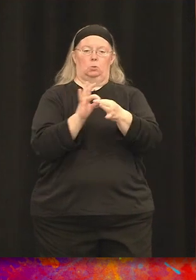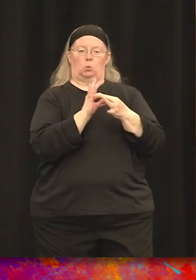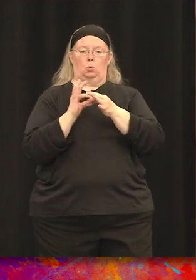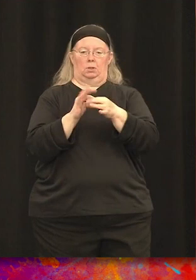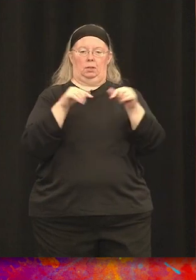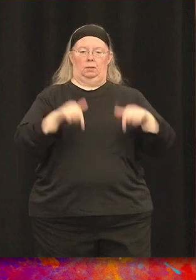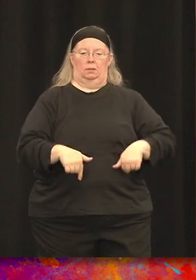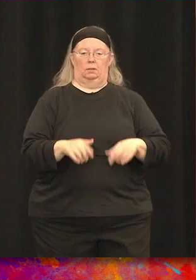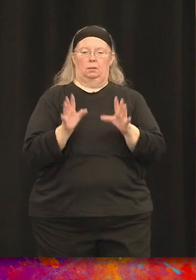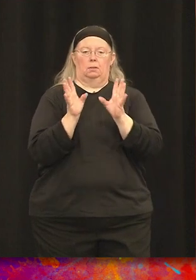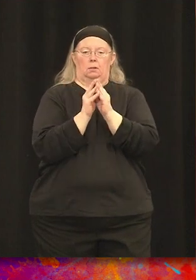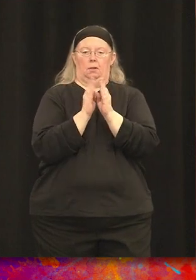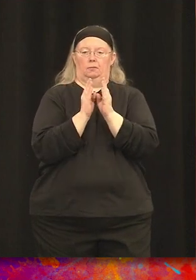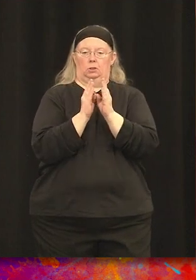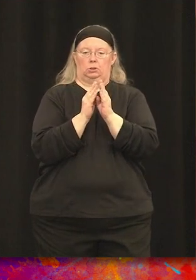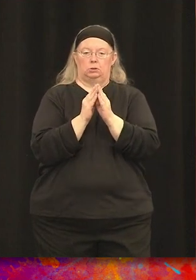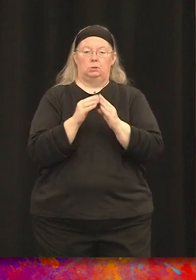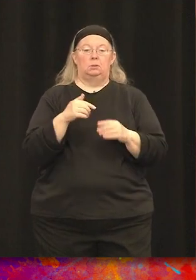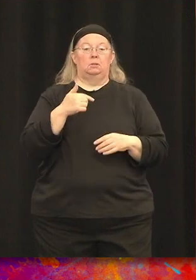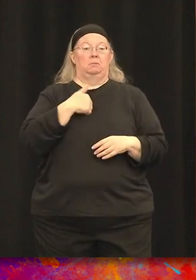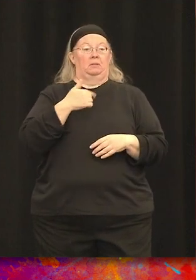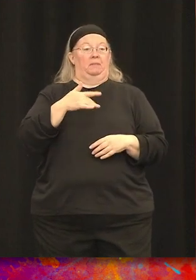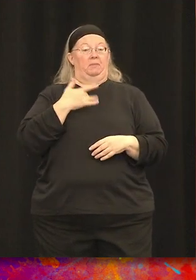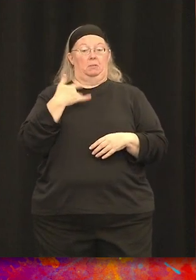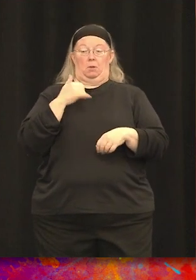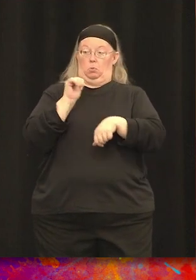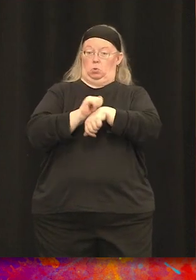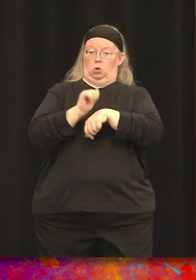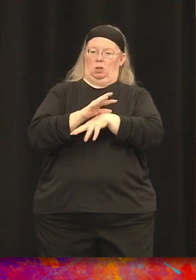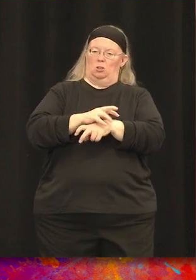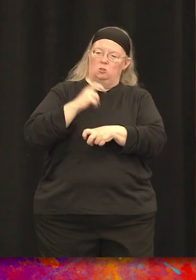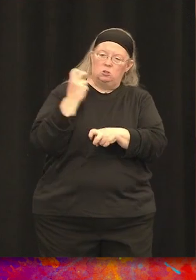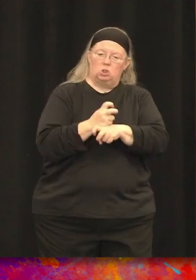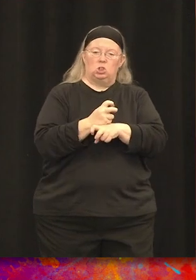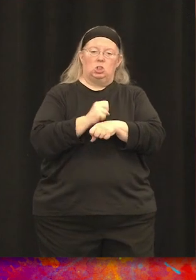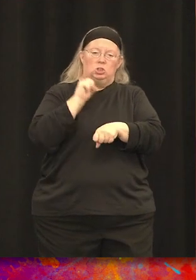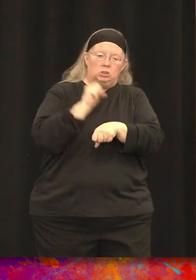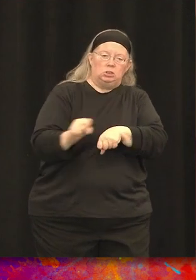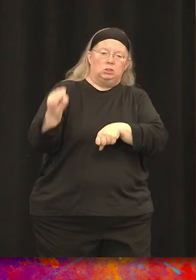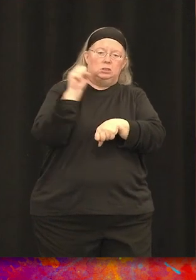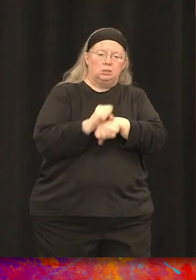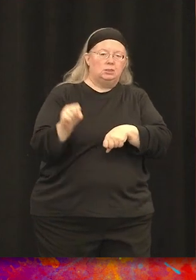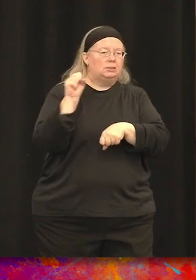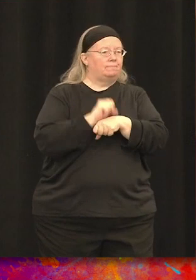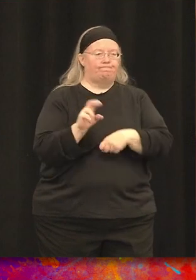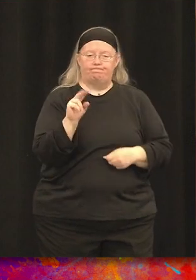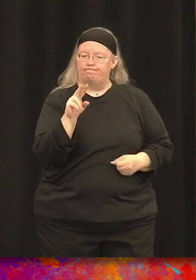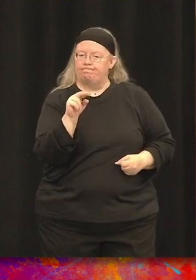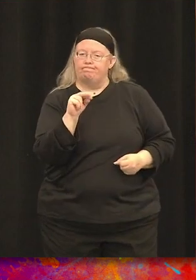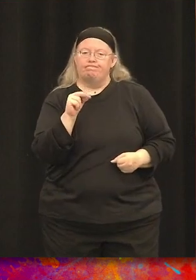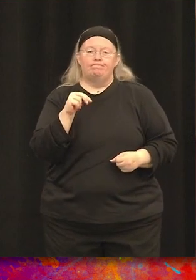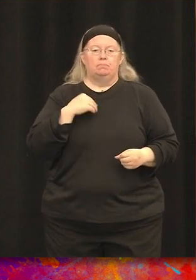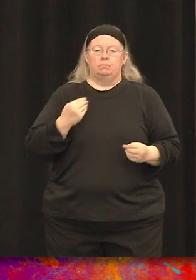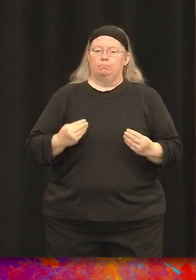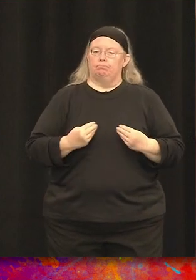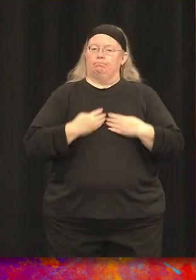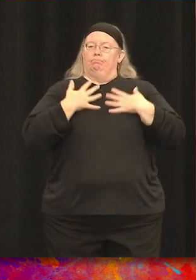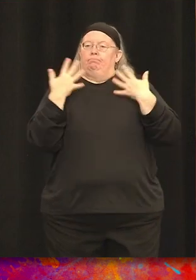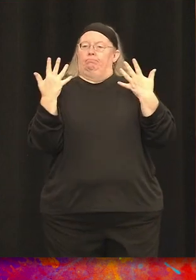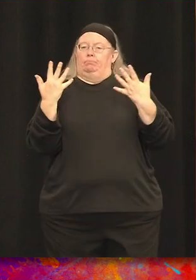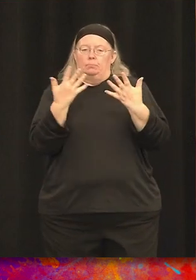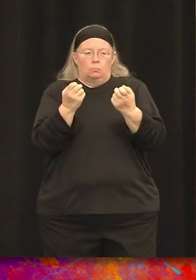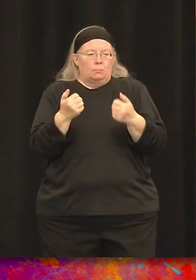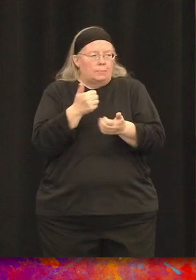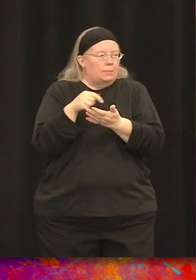heart. I knew from a young age that I wanted my life to be about connecting people. When I first started with the coalition, that meant